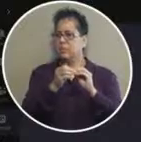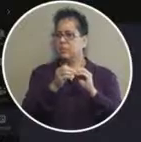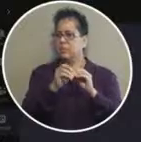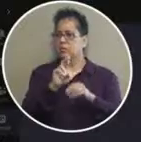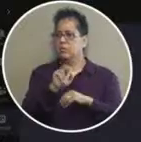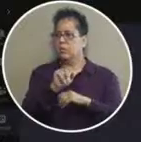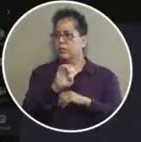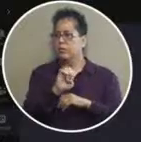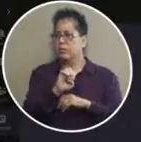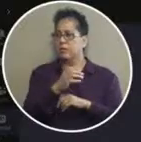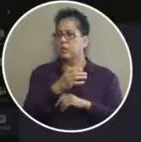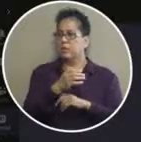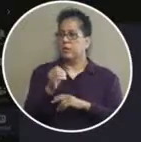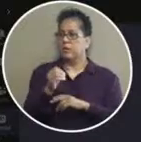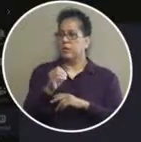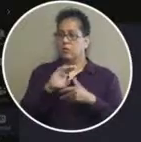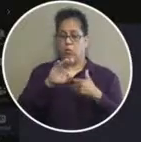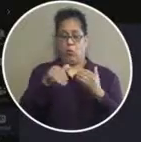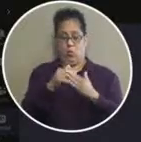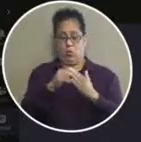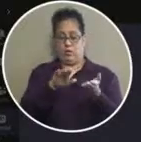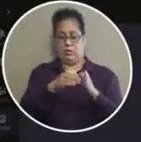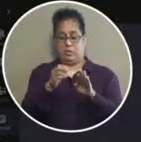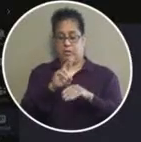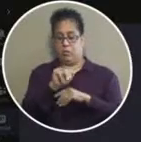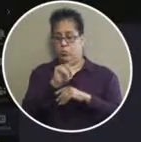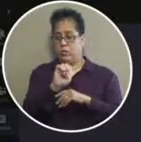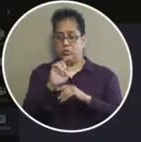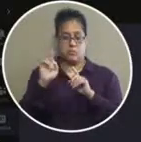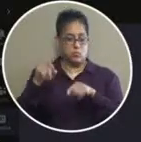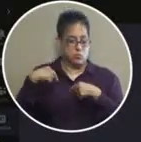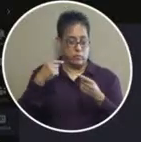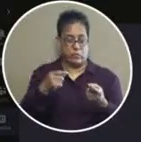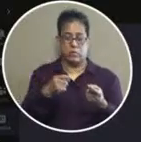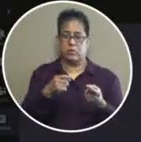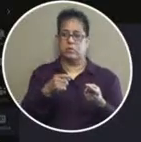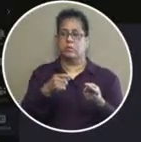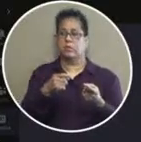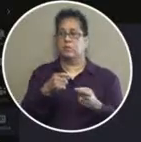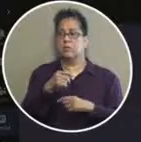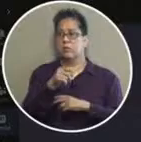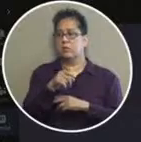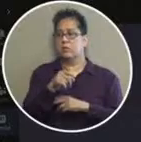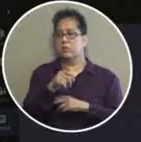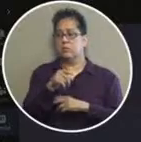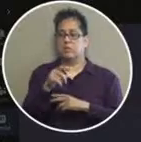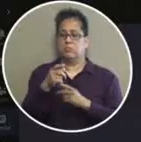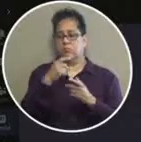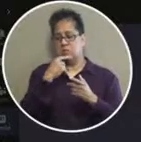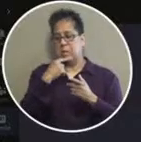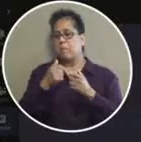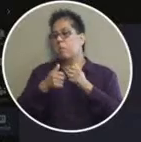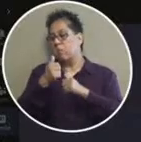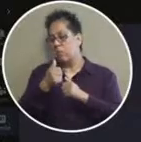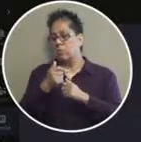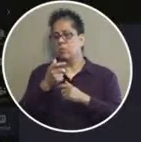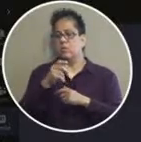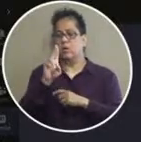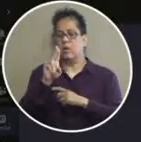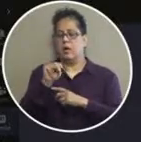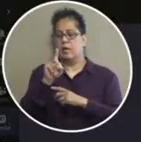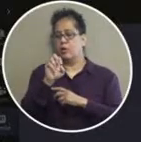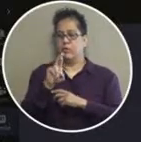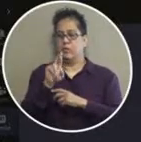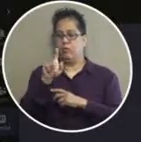And all the death rates so far have been, so to speak, by underlying conditions, as